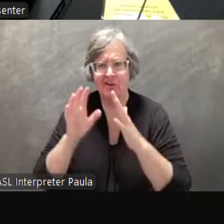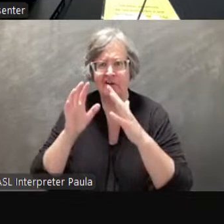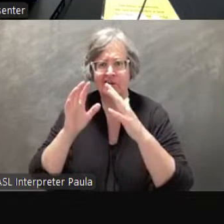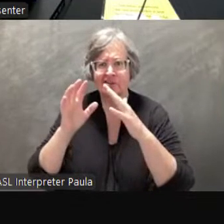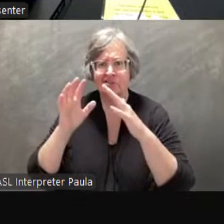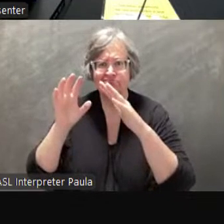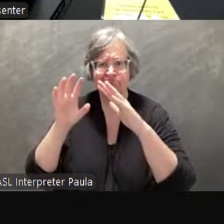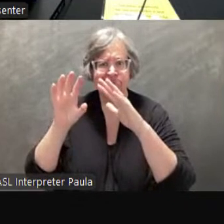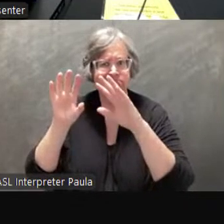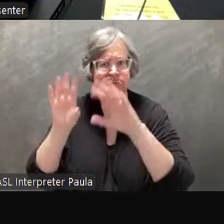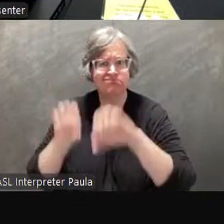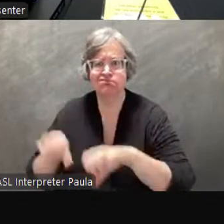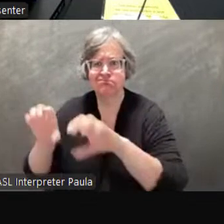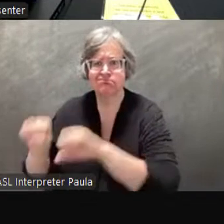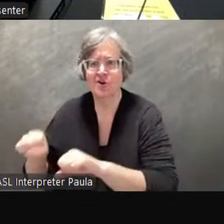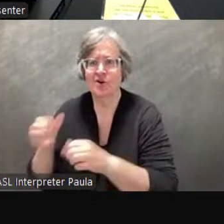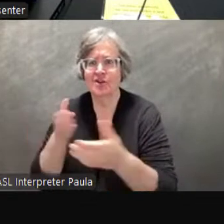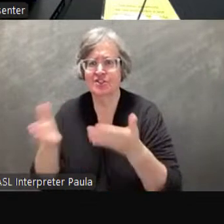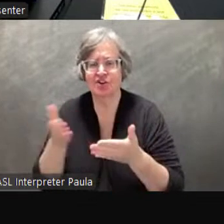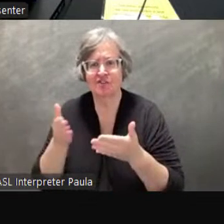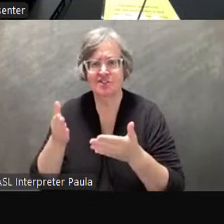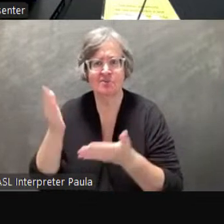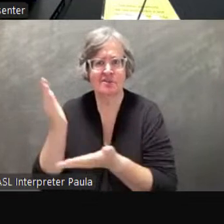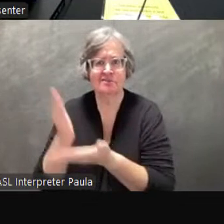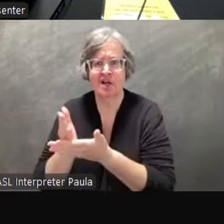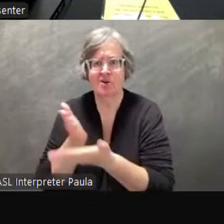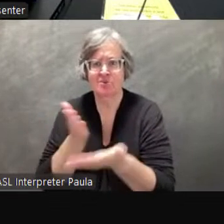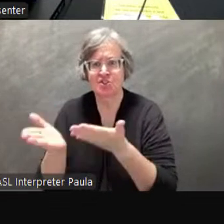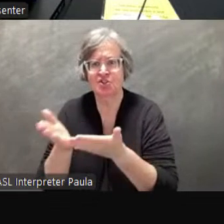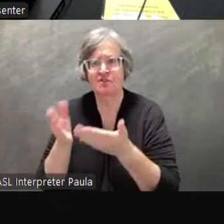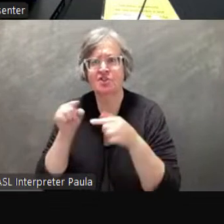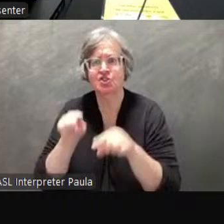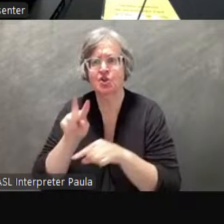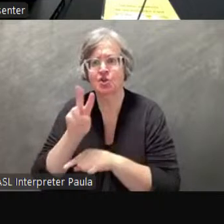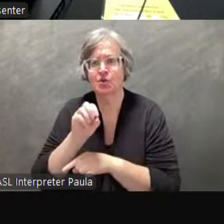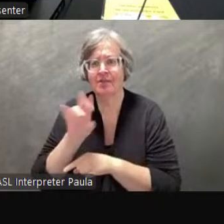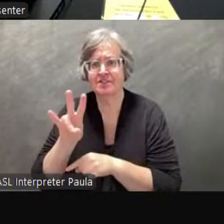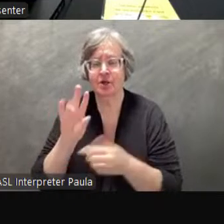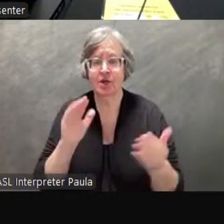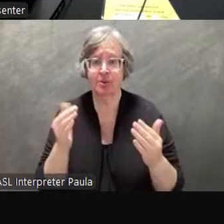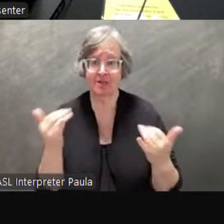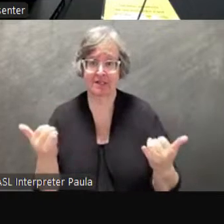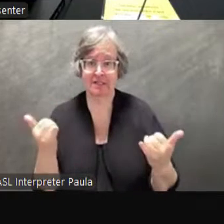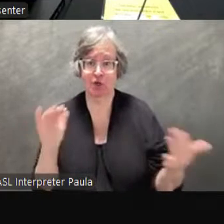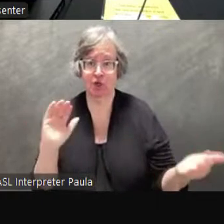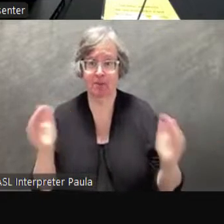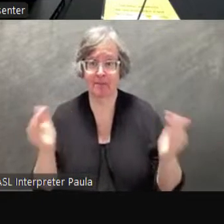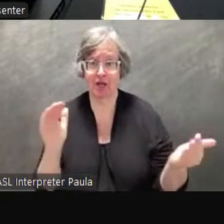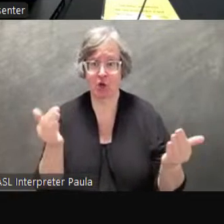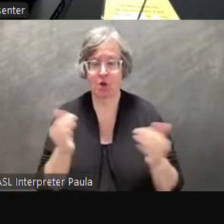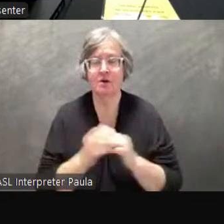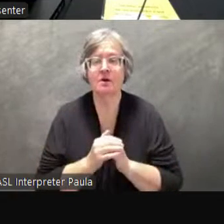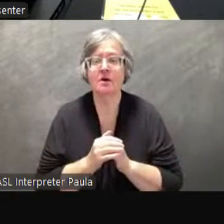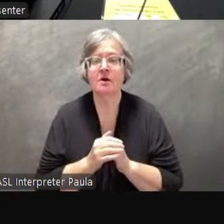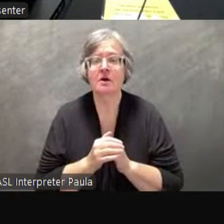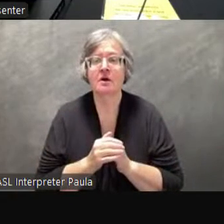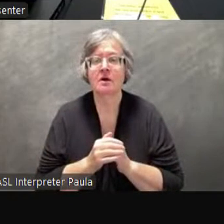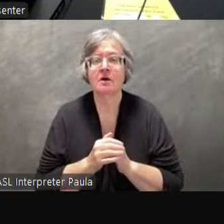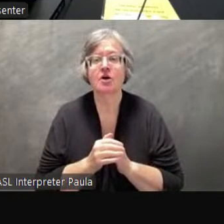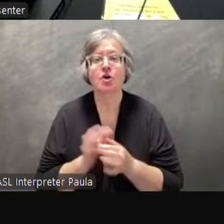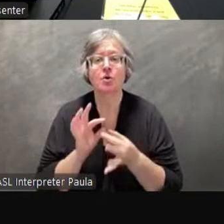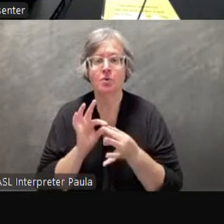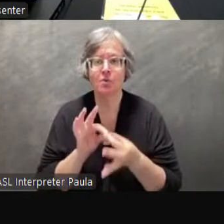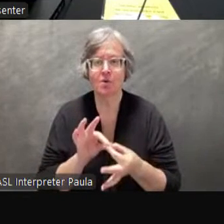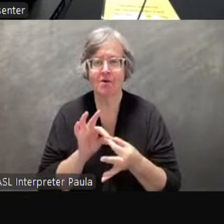service that took place in 2007 and versus today, right? The comparison of the two. In the context of